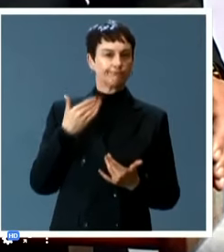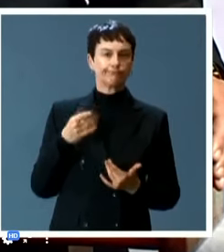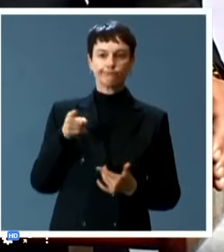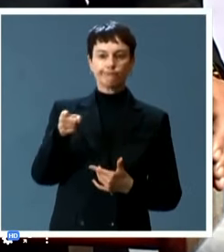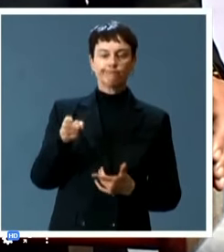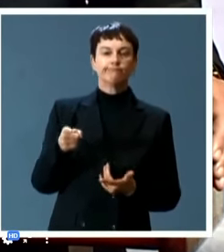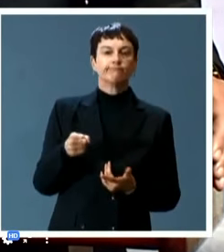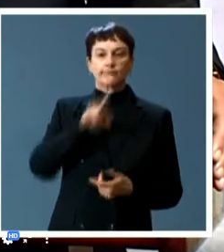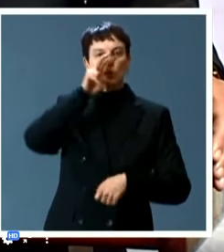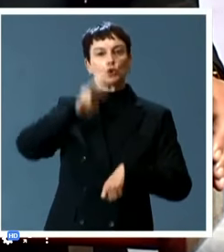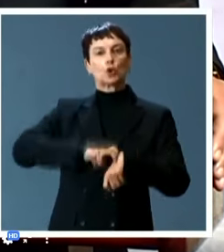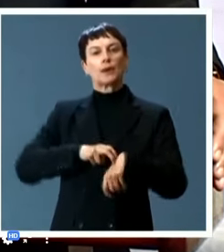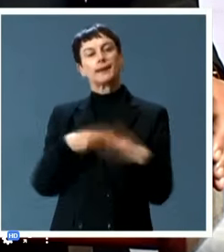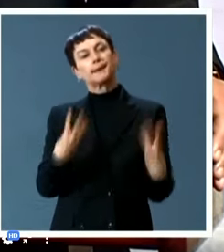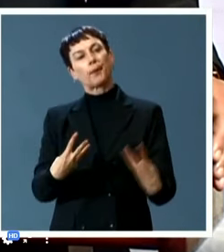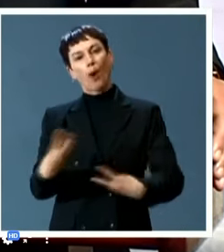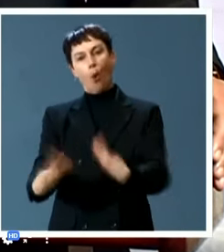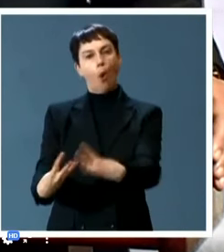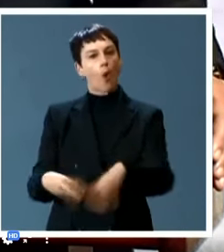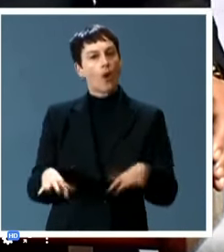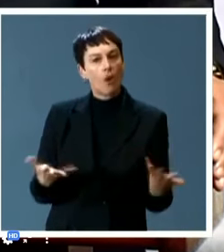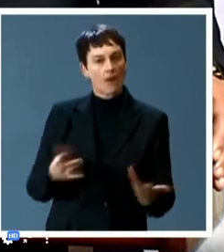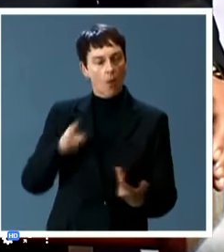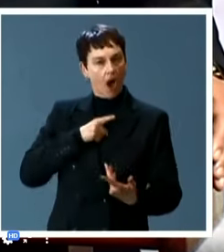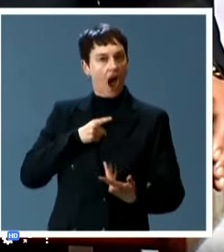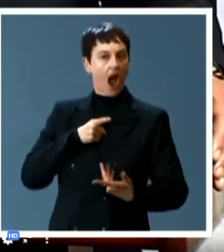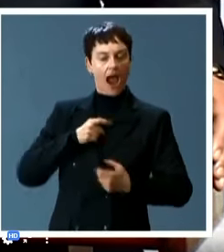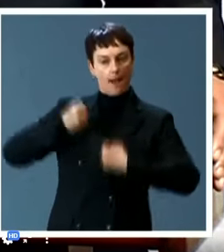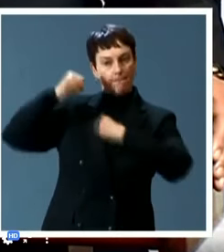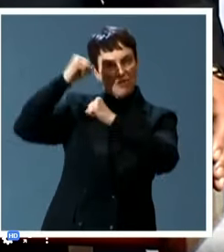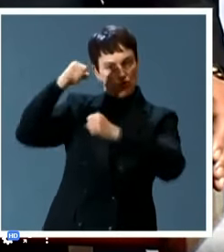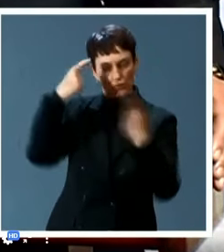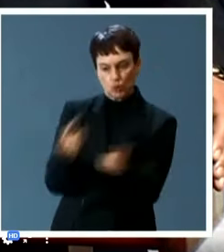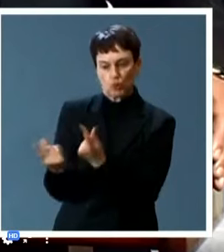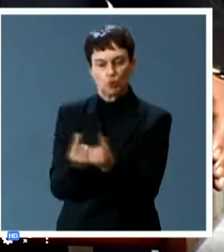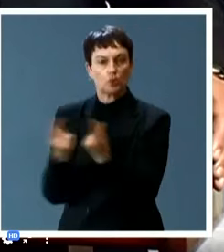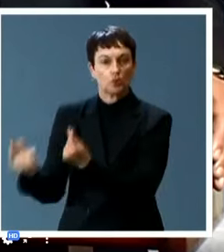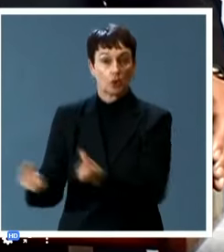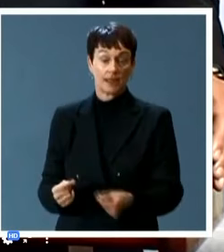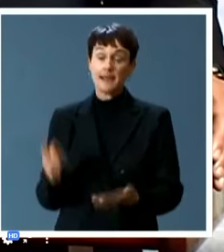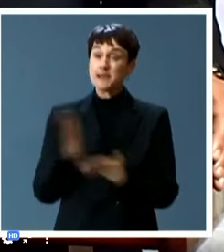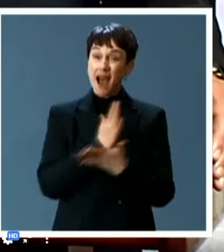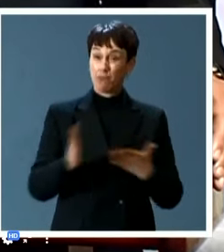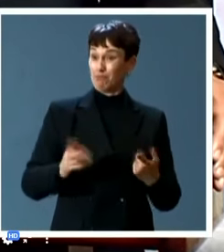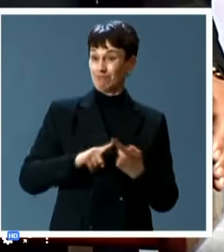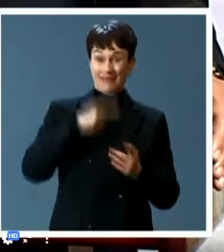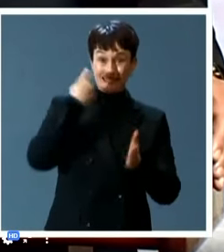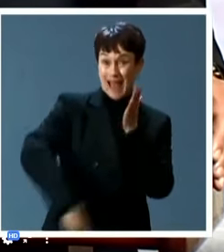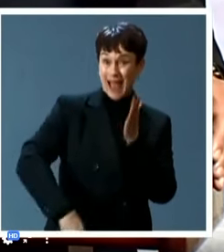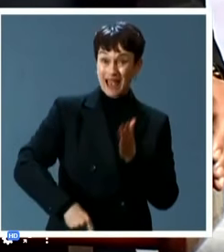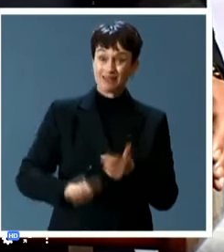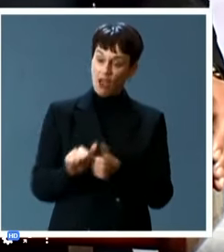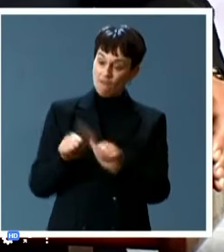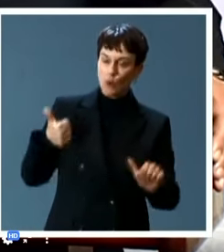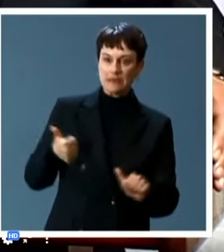demise of labor organizations. Tax concessions, tax avoidance, and tax evasion remain widespread. Corporate tax